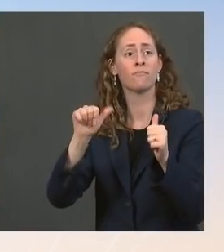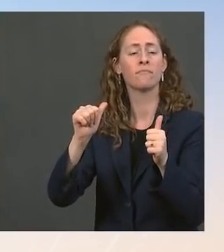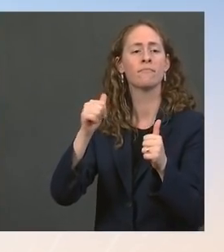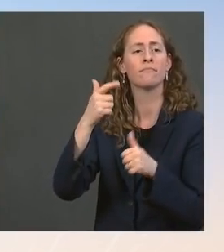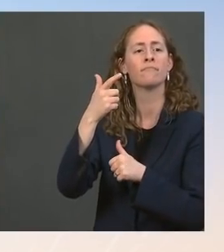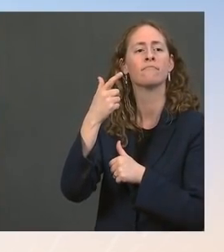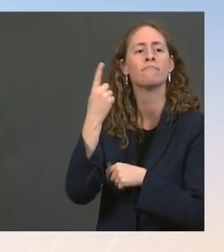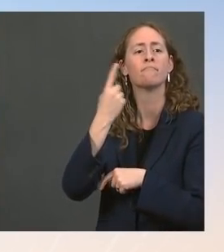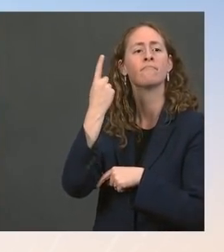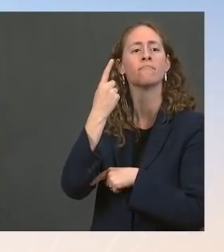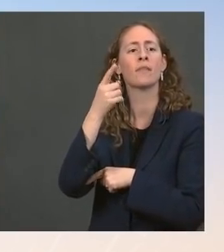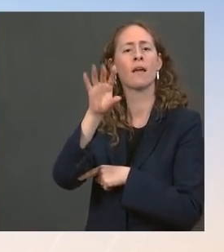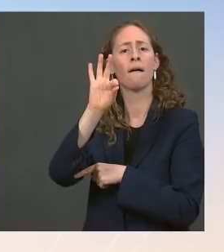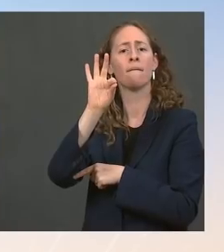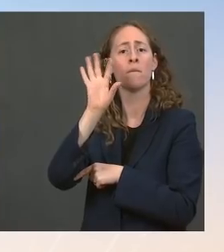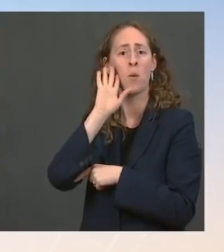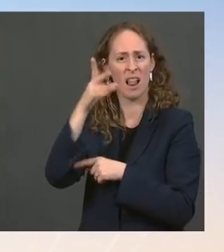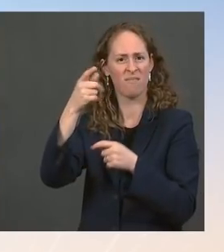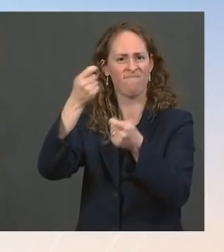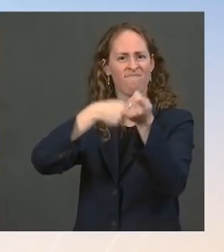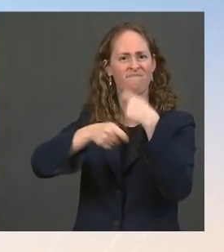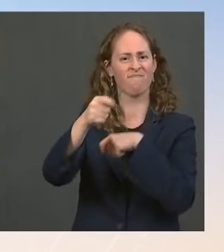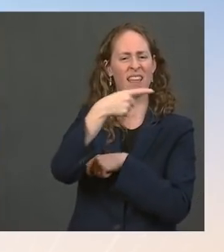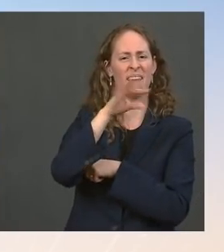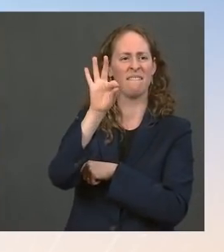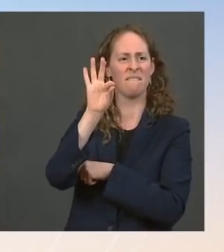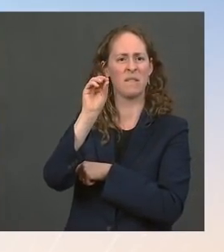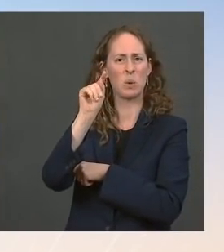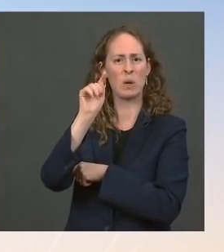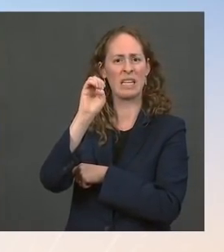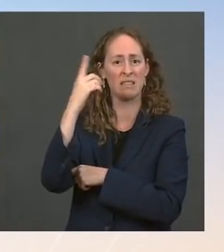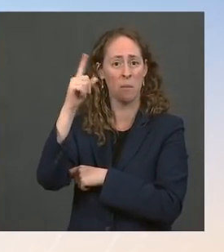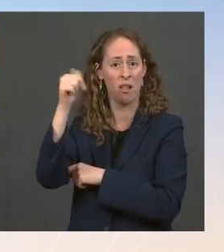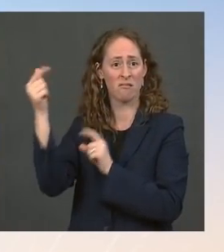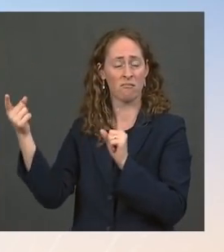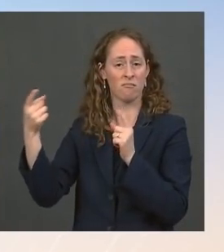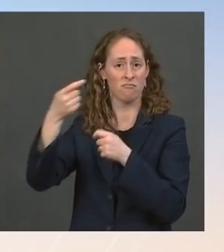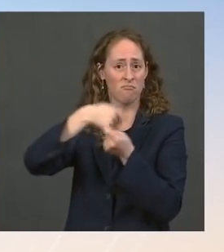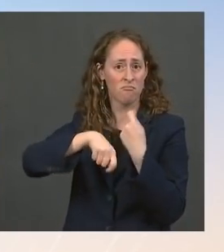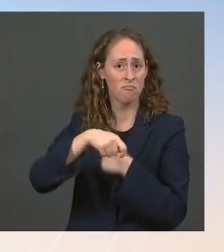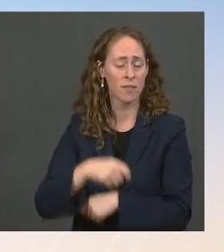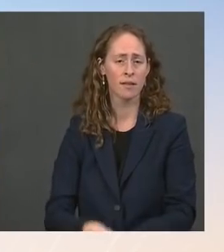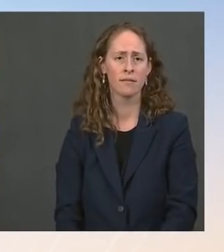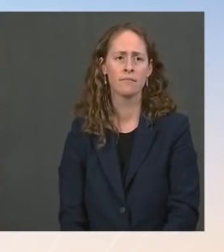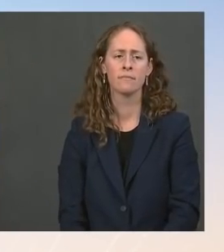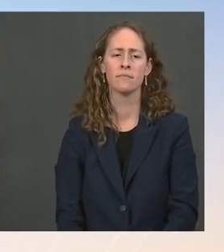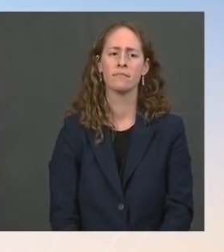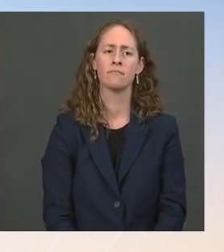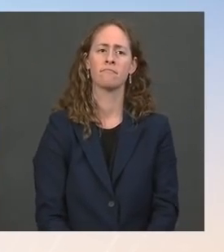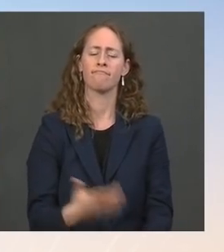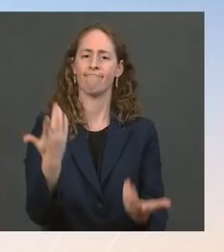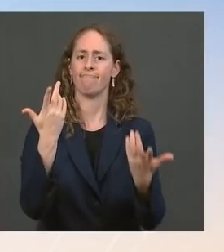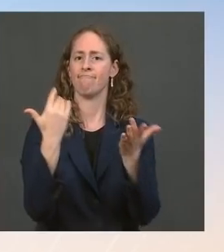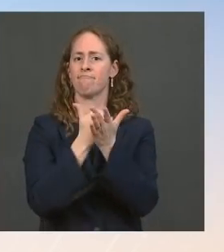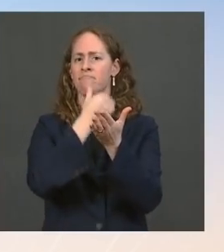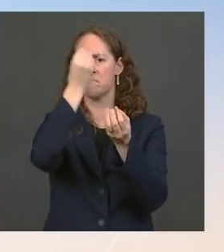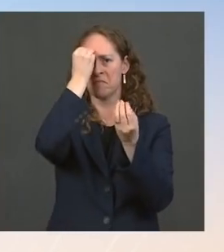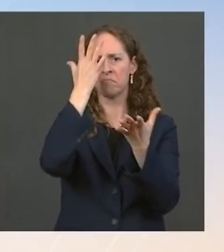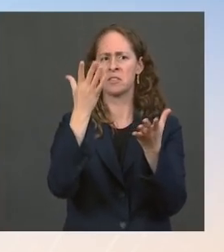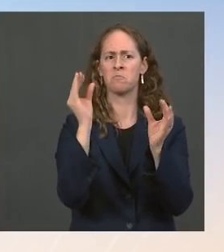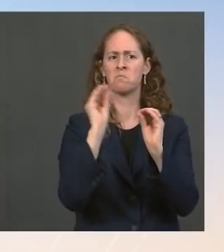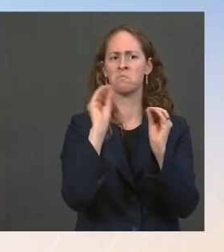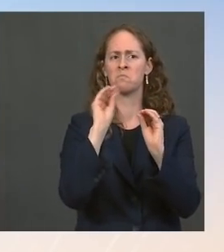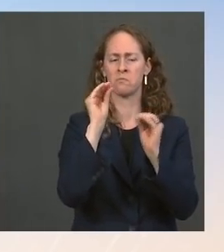have anything to report out to you on kind of what the next steps are there. What I can reiterate to you is we have an ambassador on the ground. We